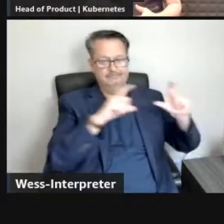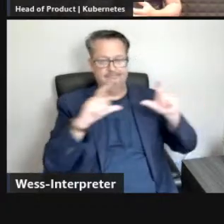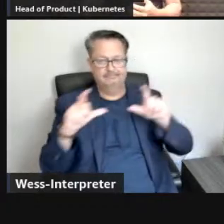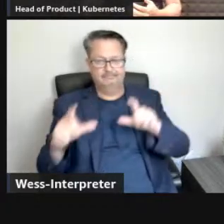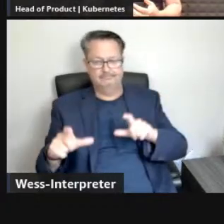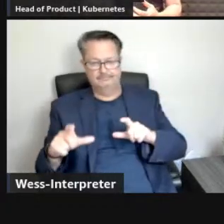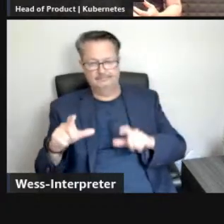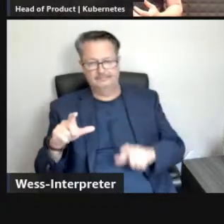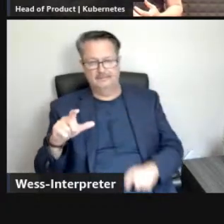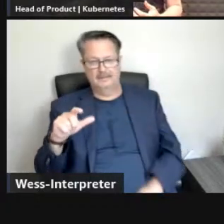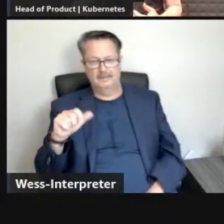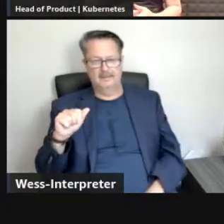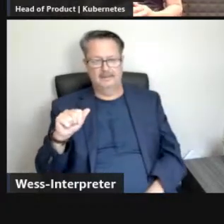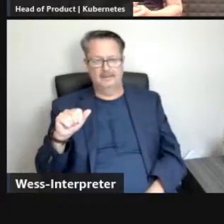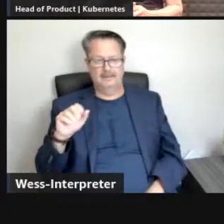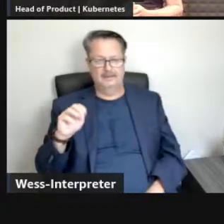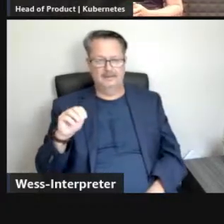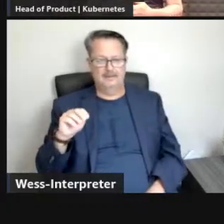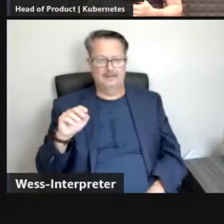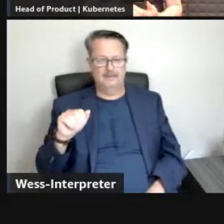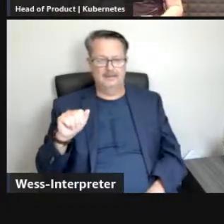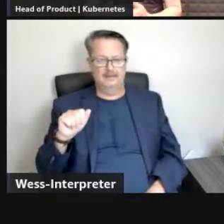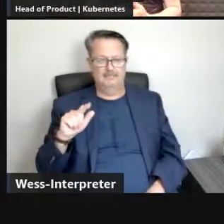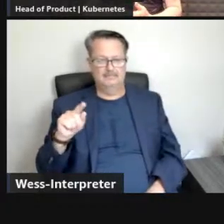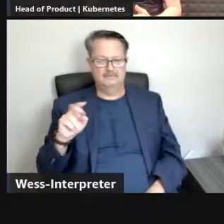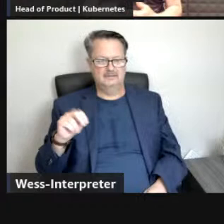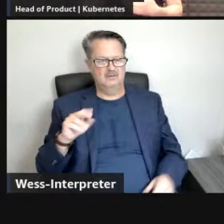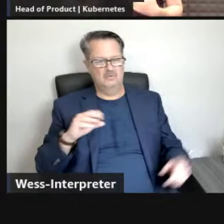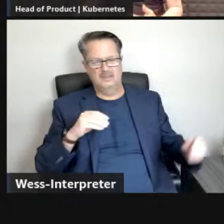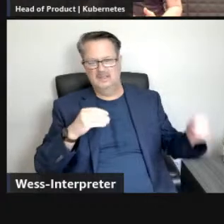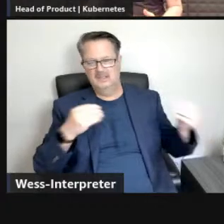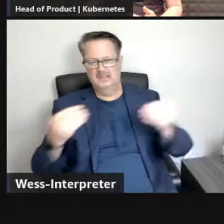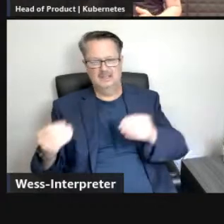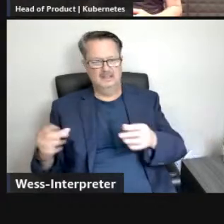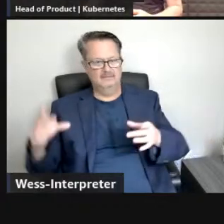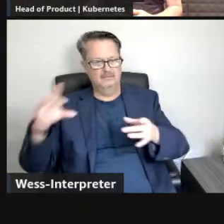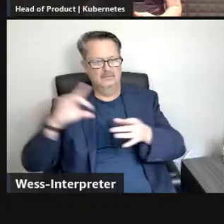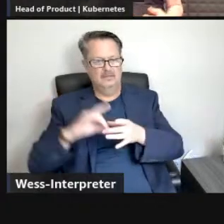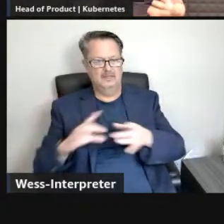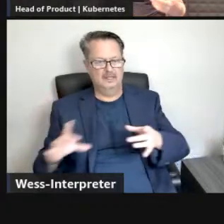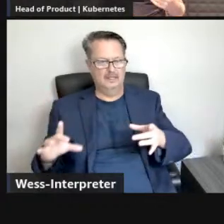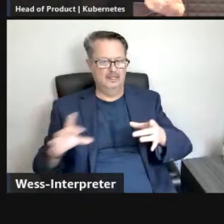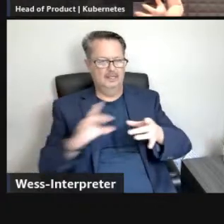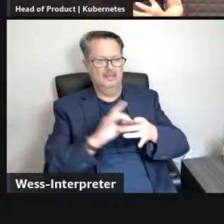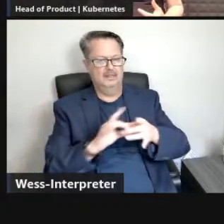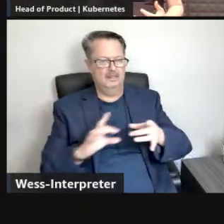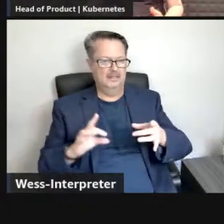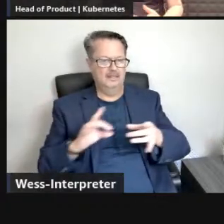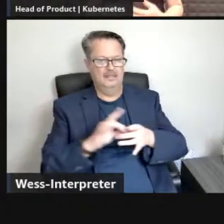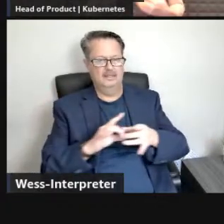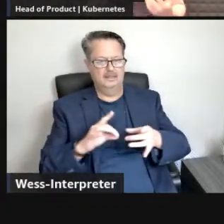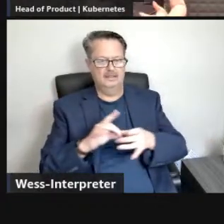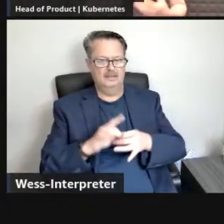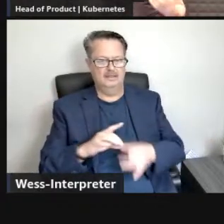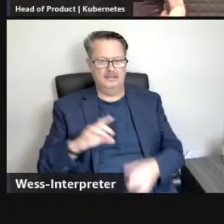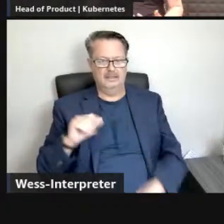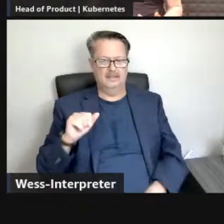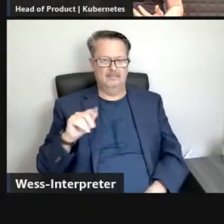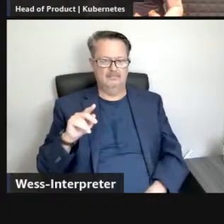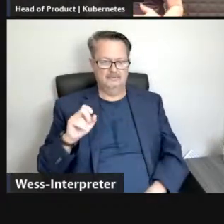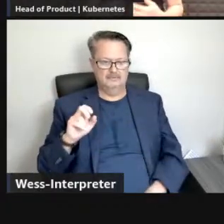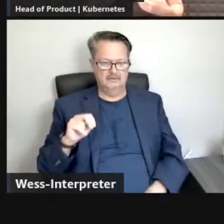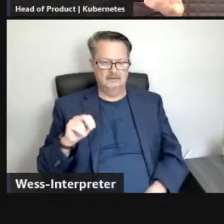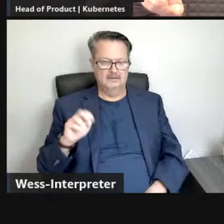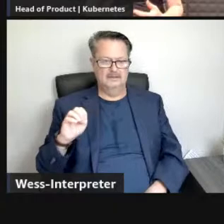that image directly out of the cluster. We give you deep links directly into EC2. And the goal here is that you should be able to see everything